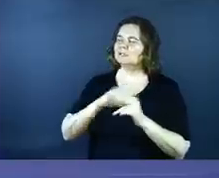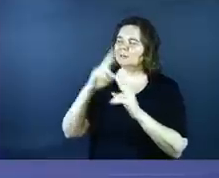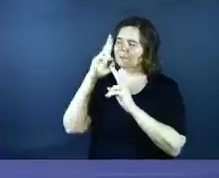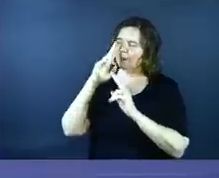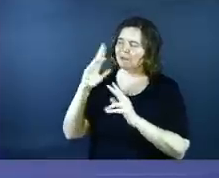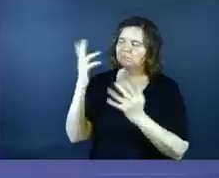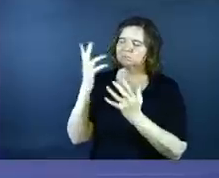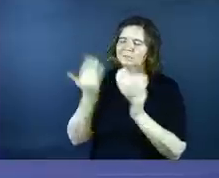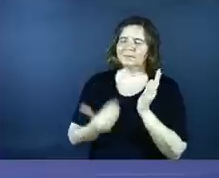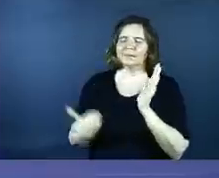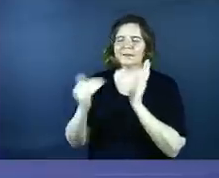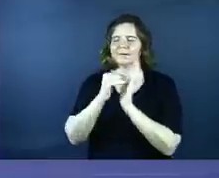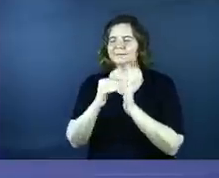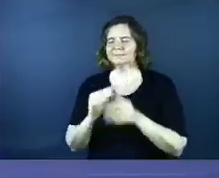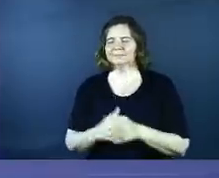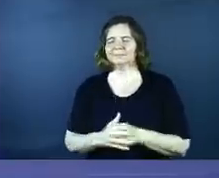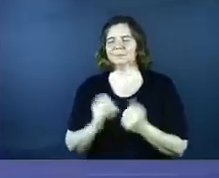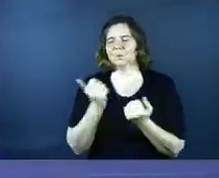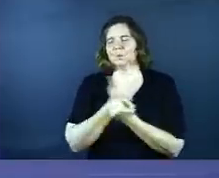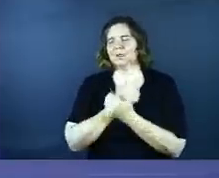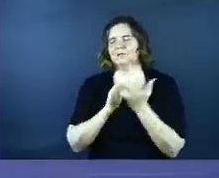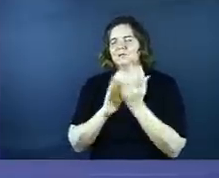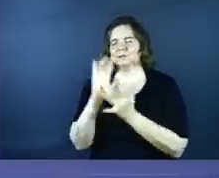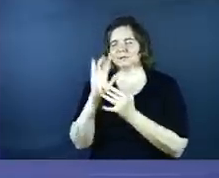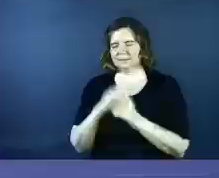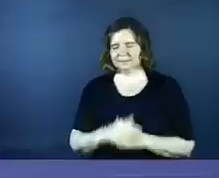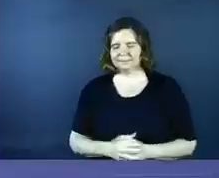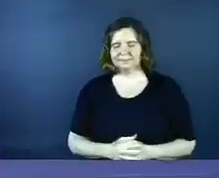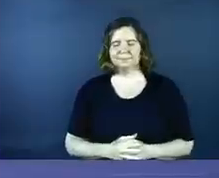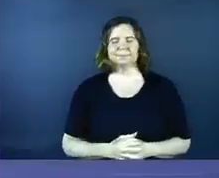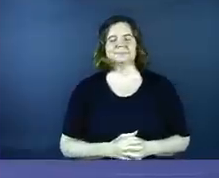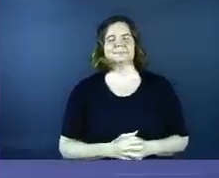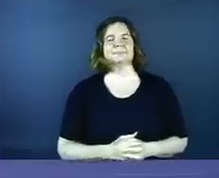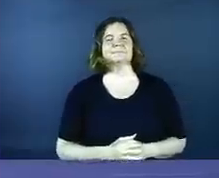again. We love you, Jesus.